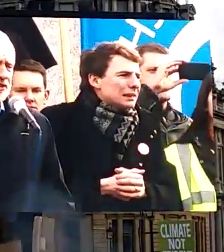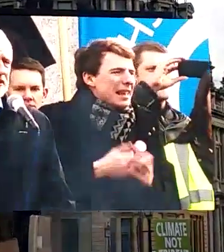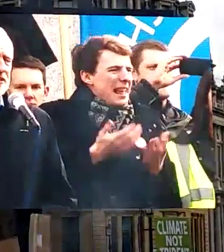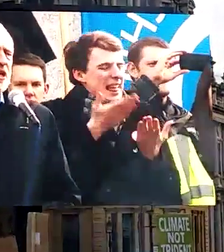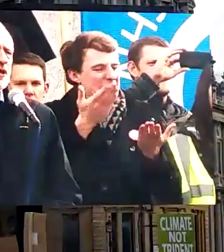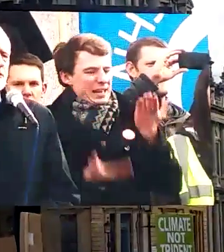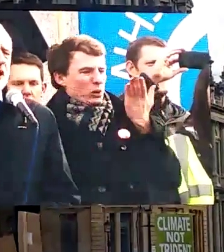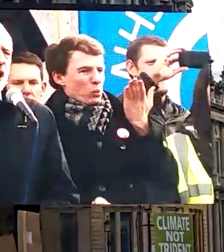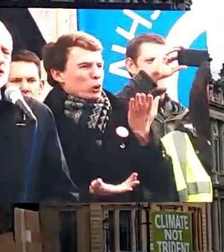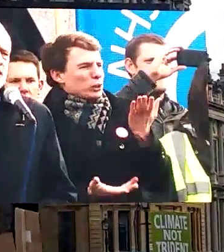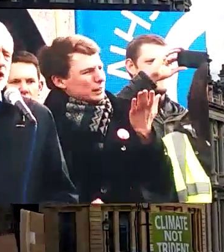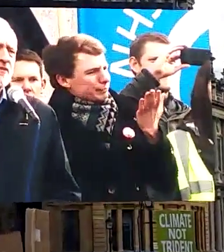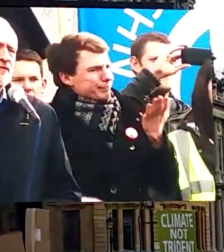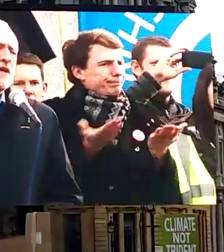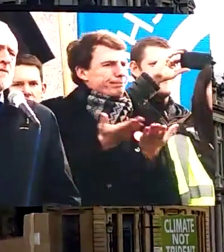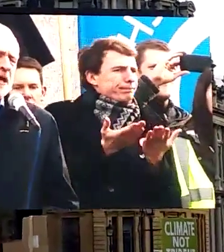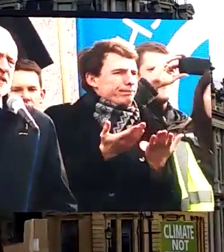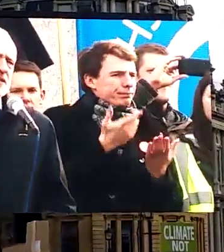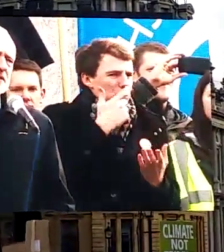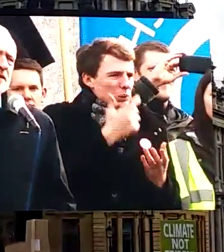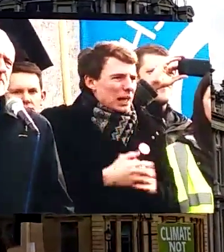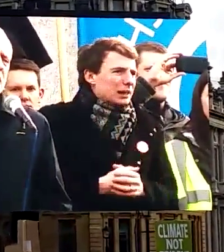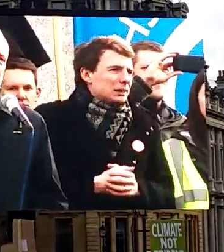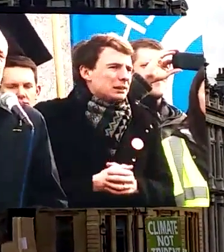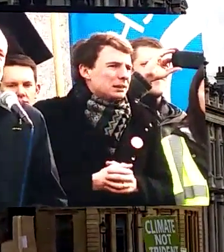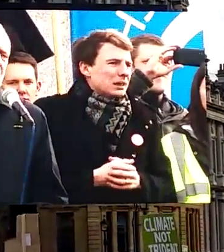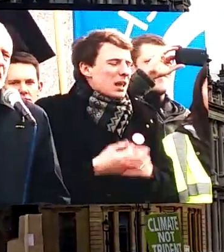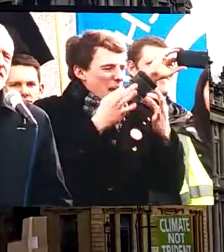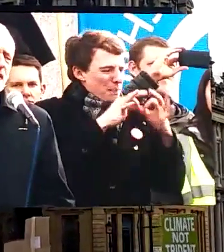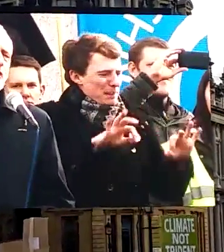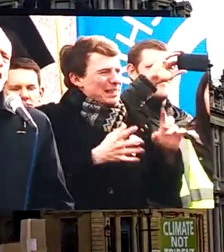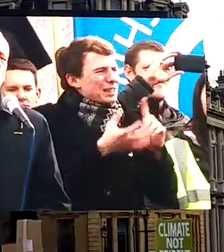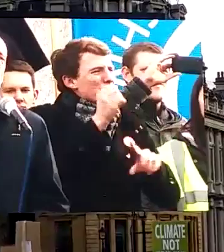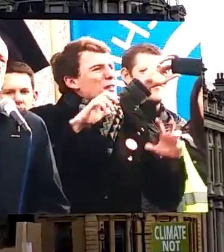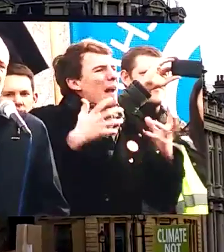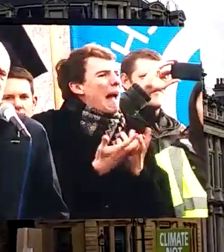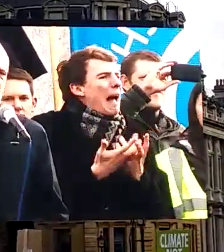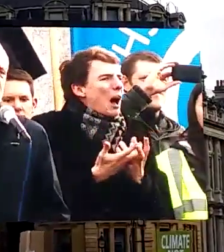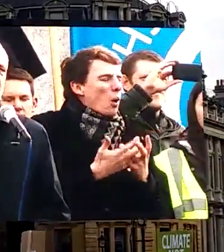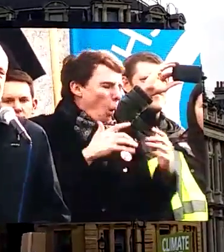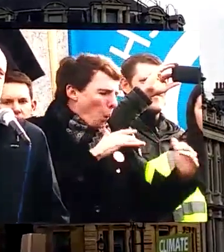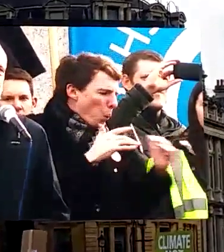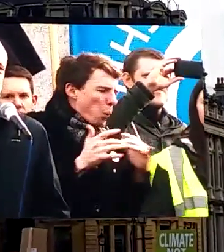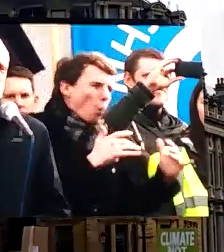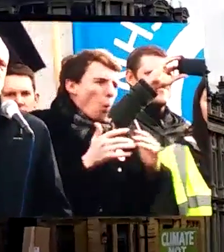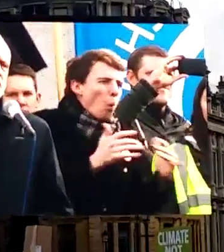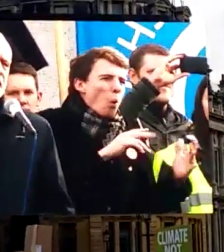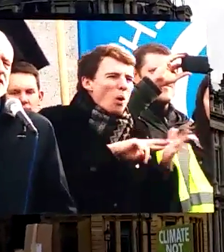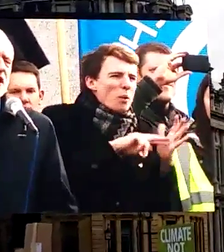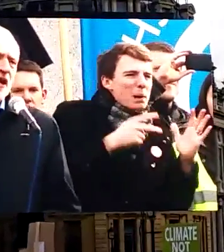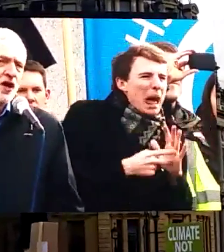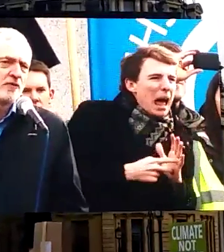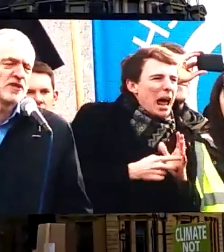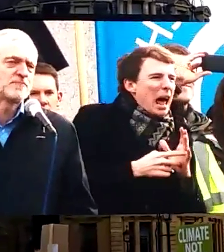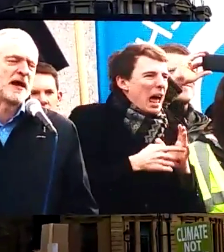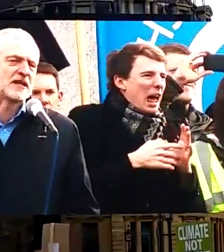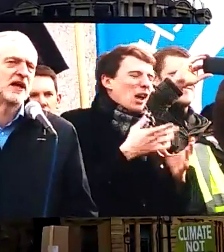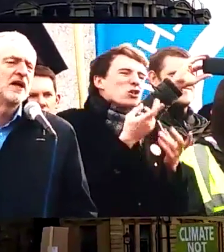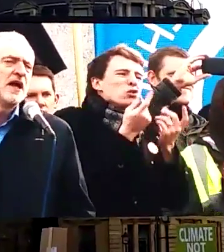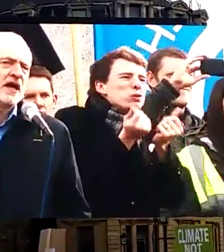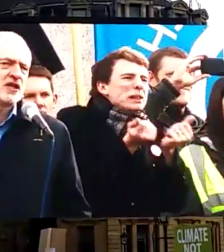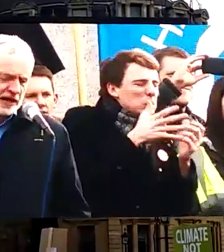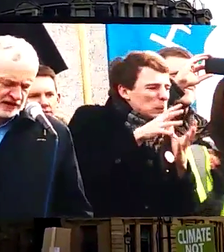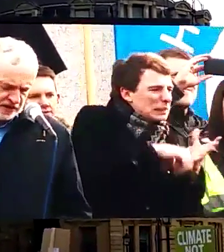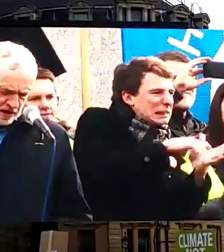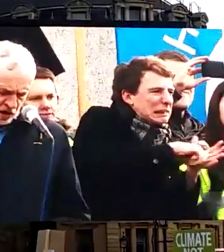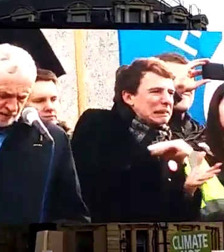sharing resources. You don't achieve peace by planning for war and grabbing each other's resources and not